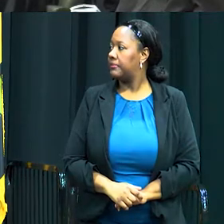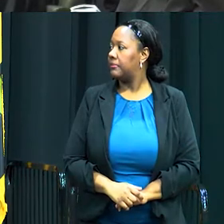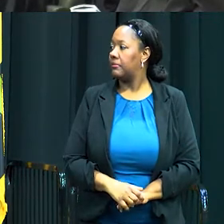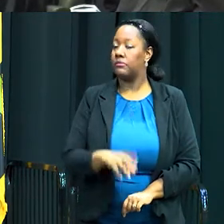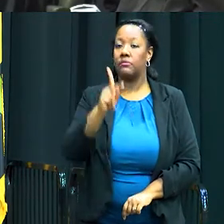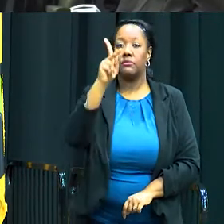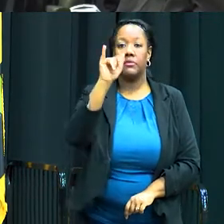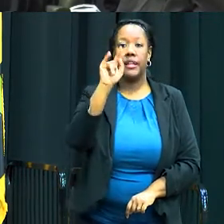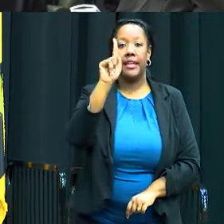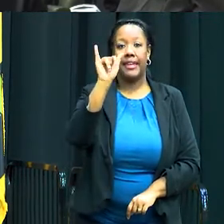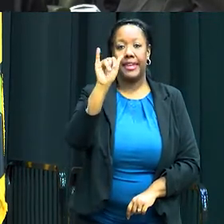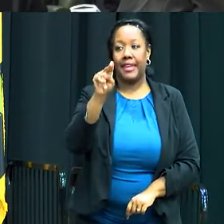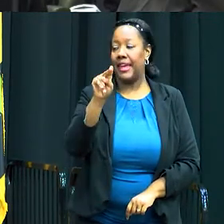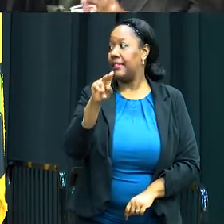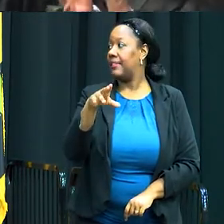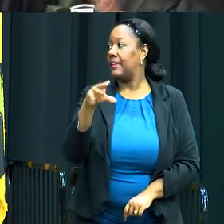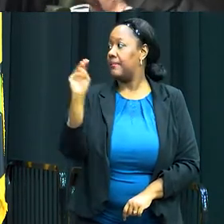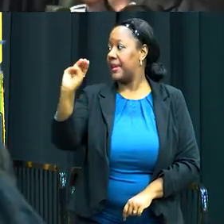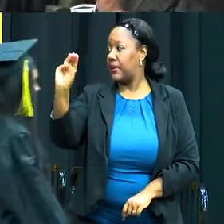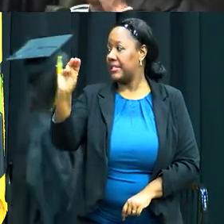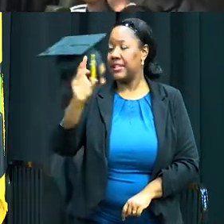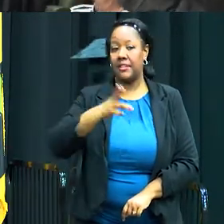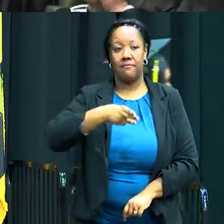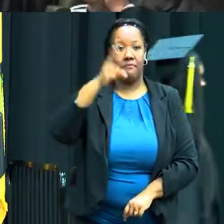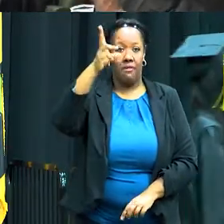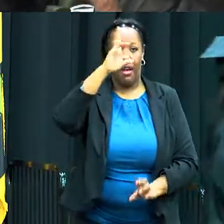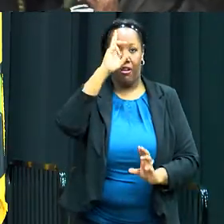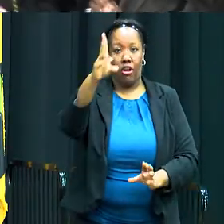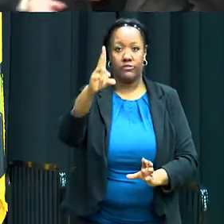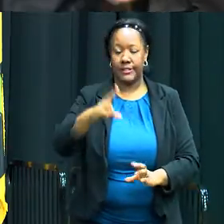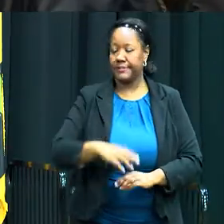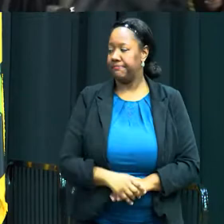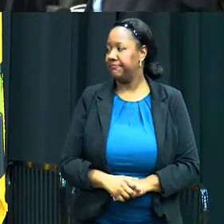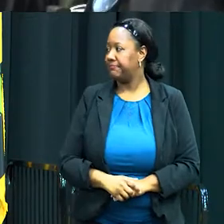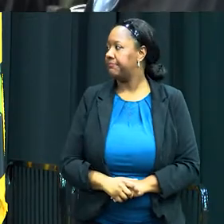Caitlin Holly McCluskey, highest honors.